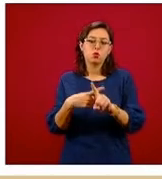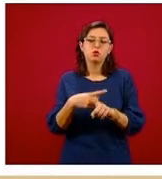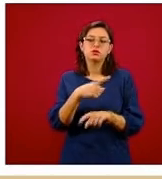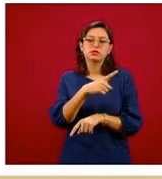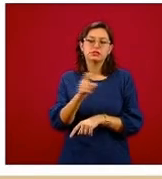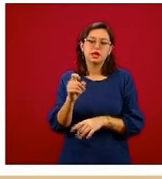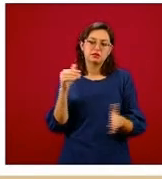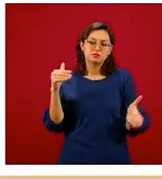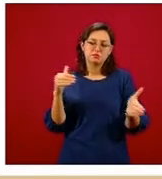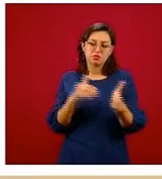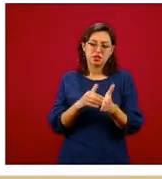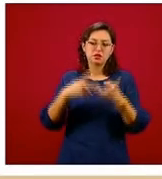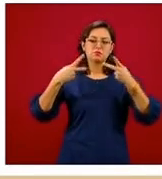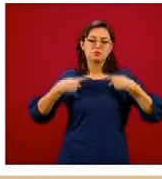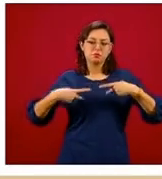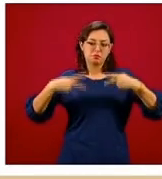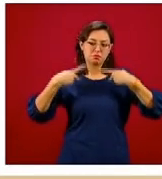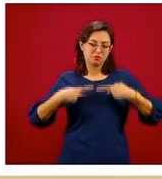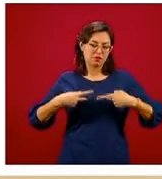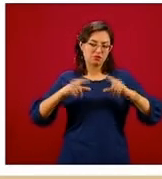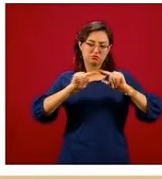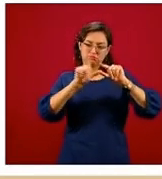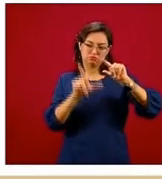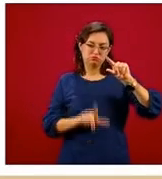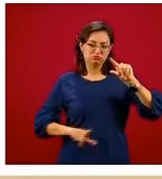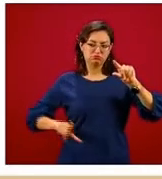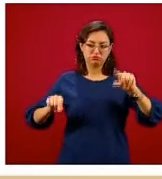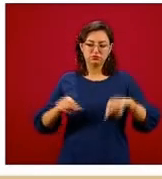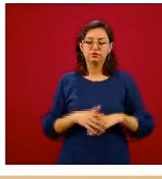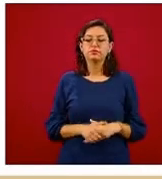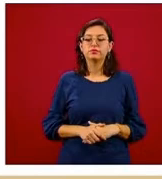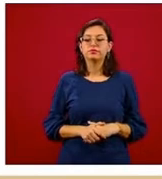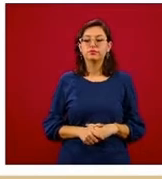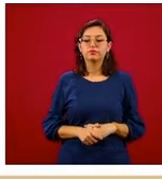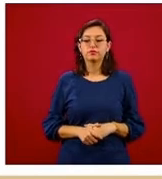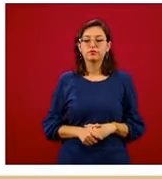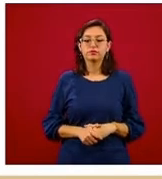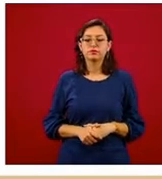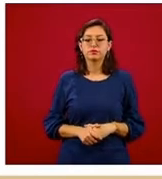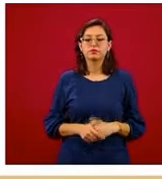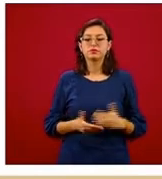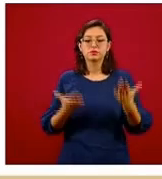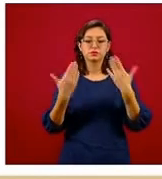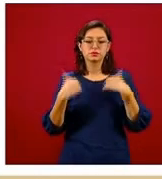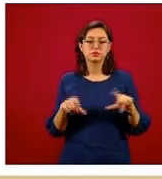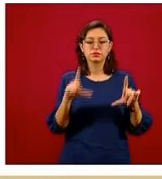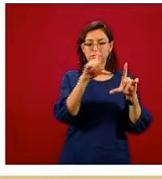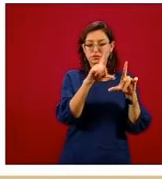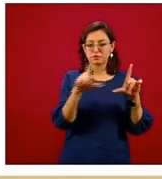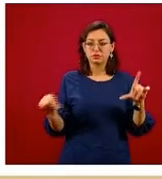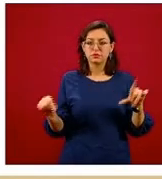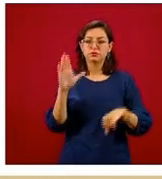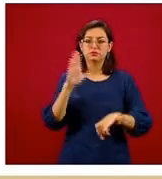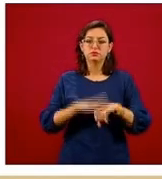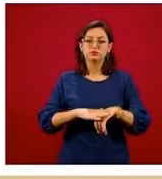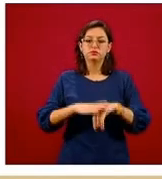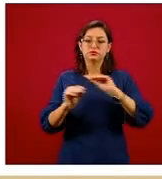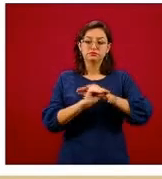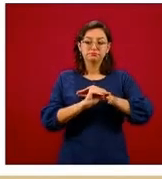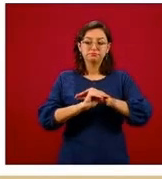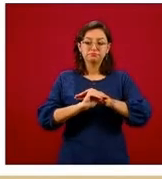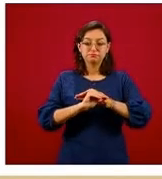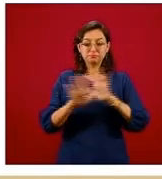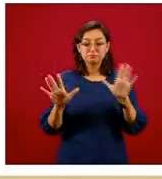percentage. 35.2 would be the accrued incidence per 100,000 inhabitants of epidemic in Mexico. This